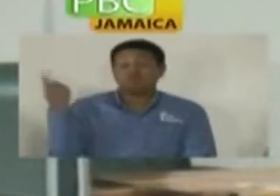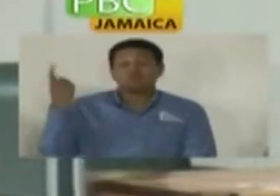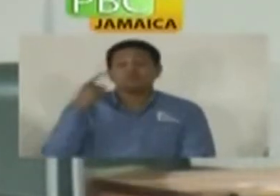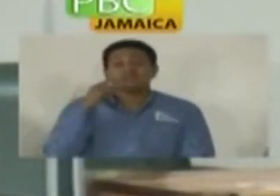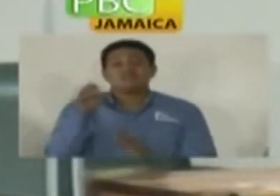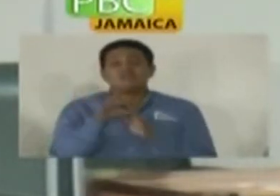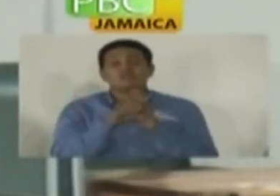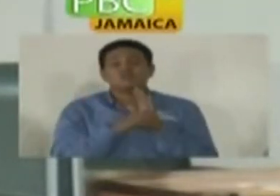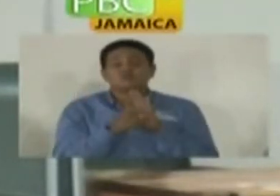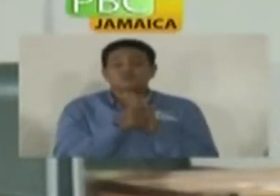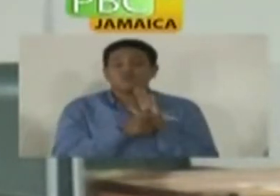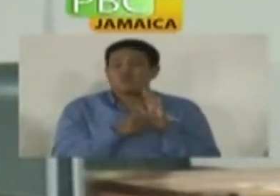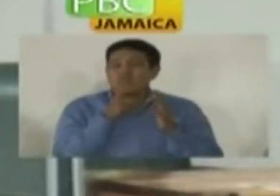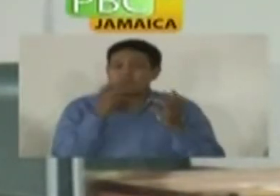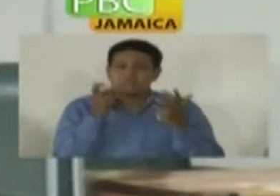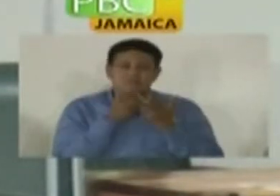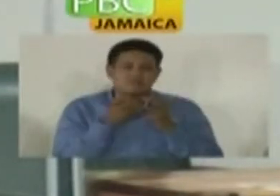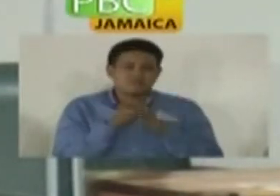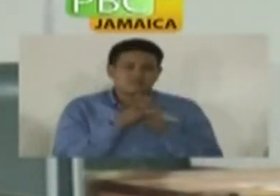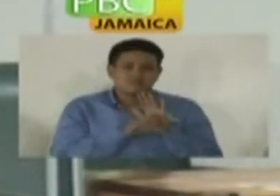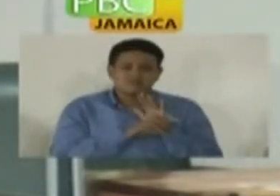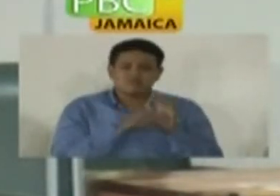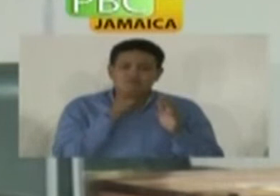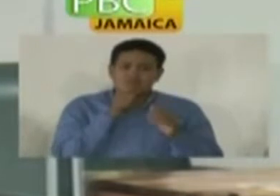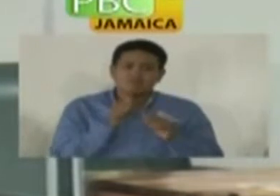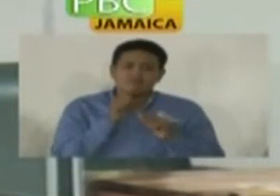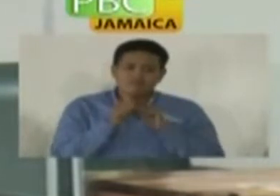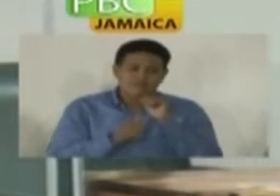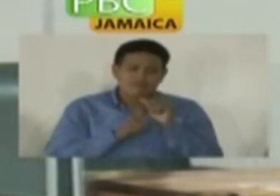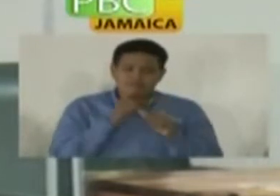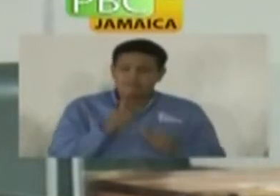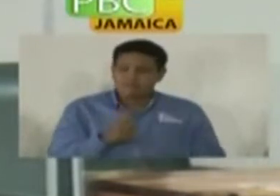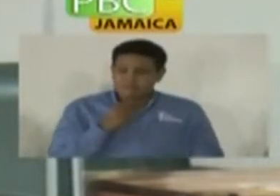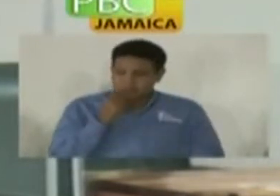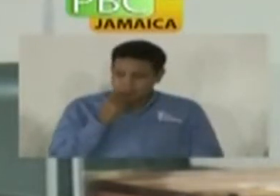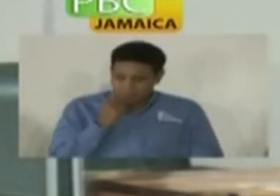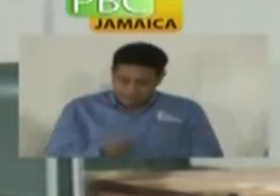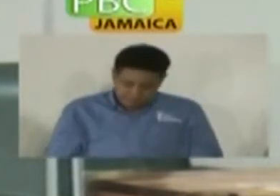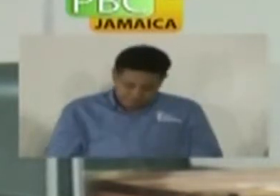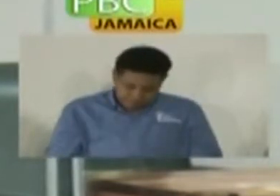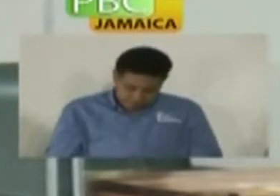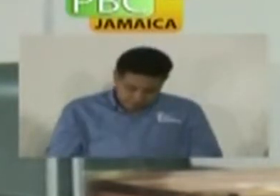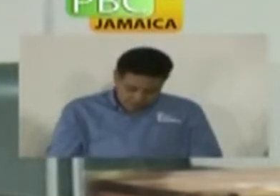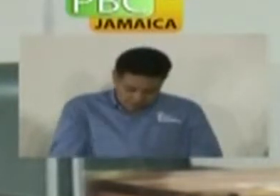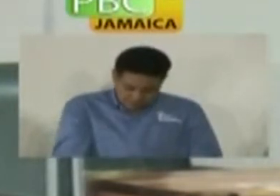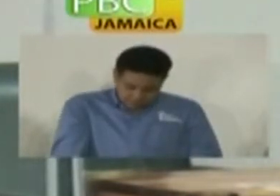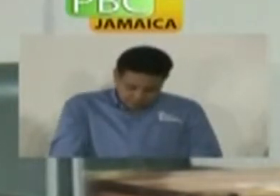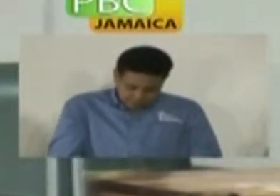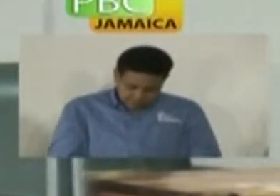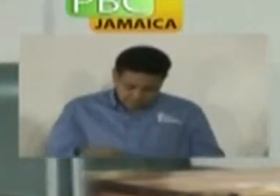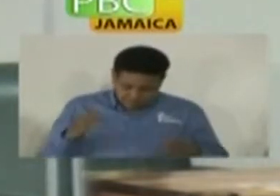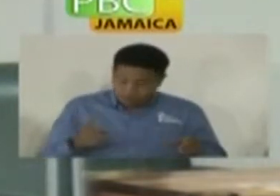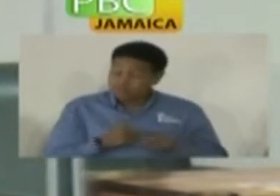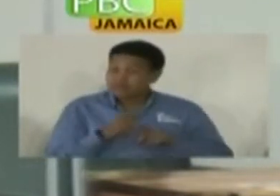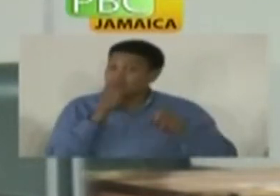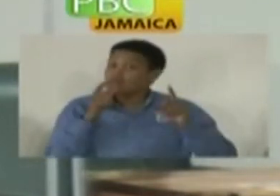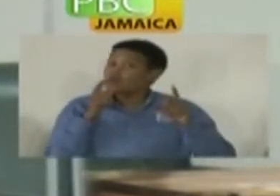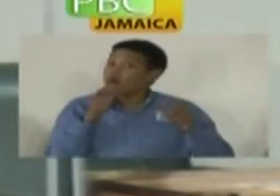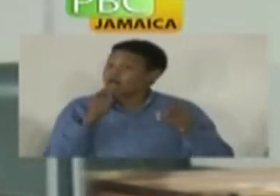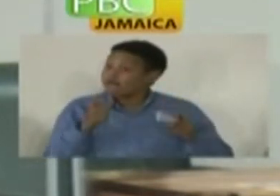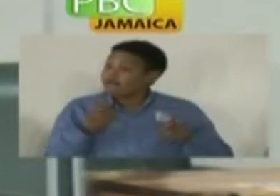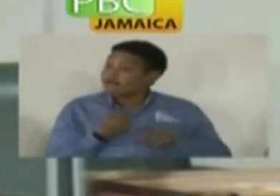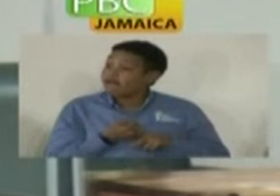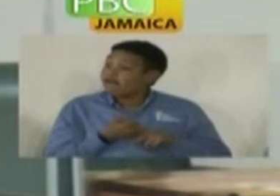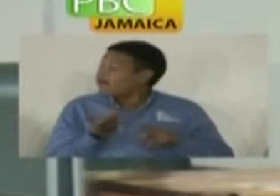unconstitutional, they are depriving the accused person of, and it